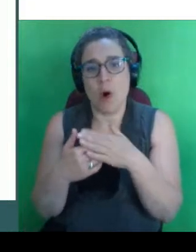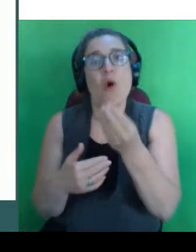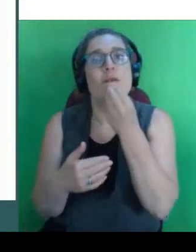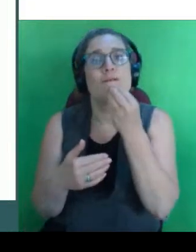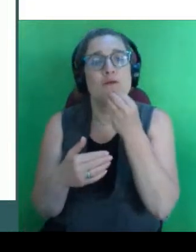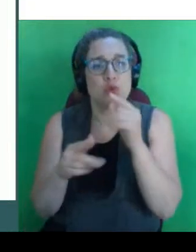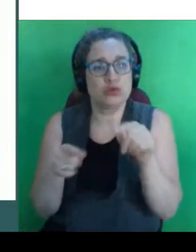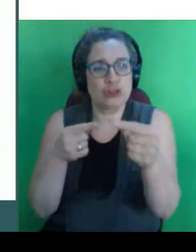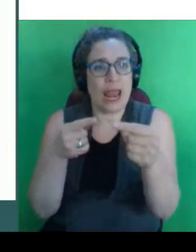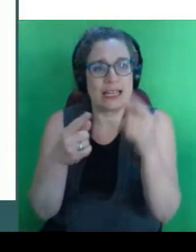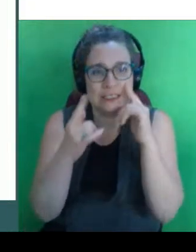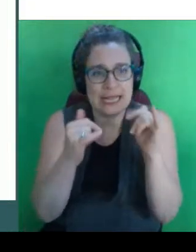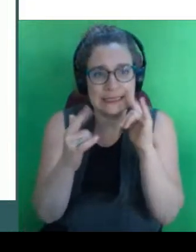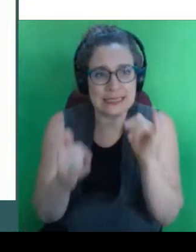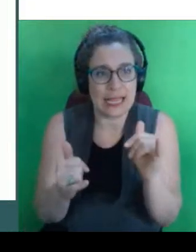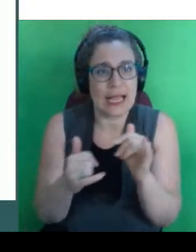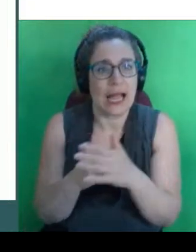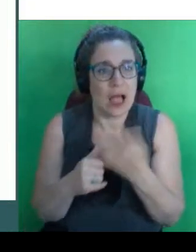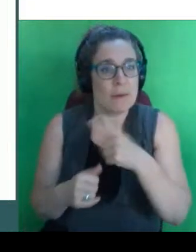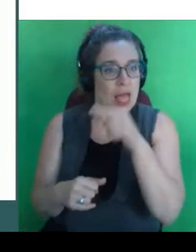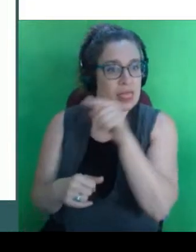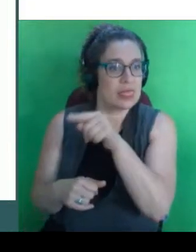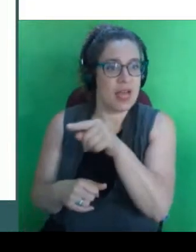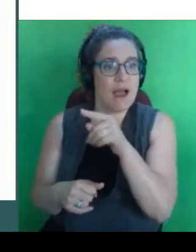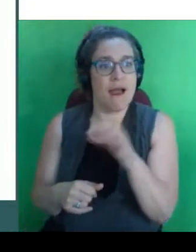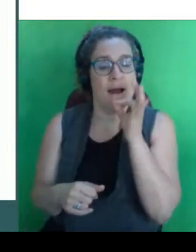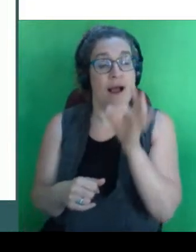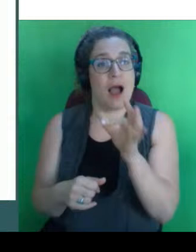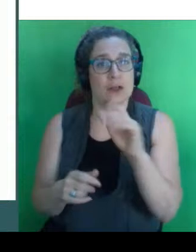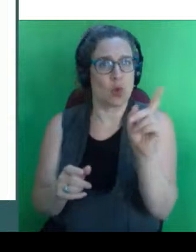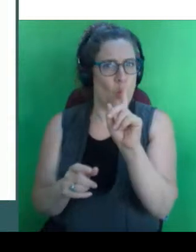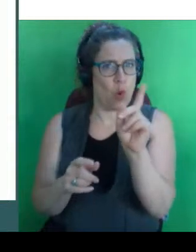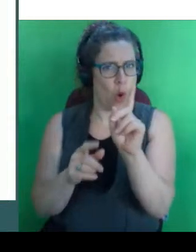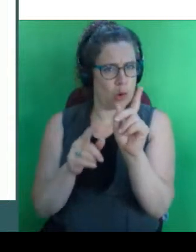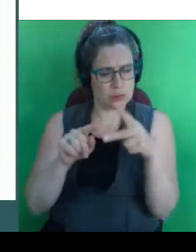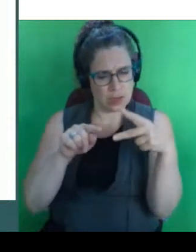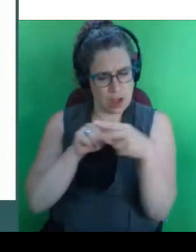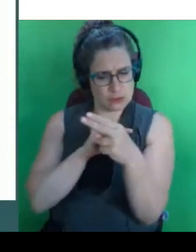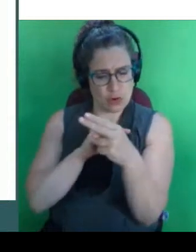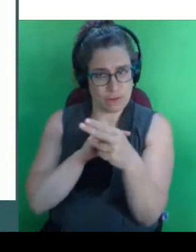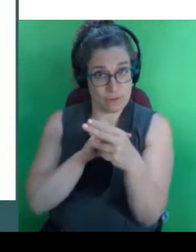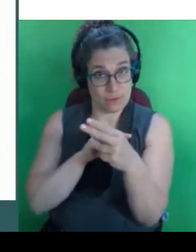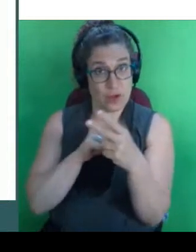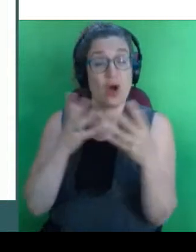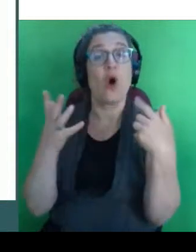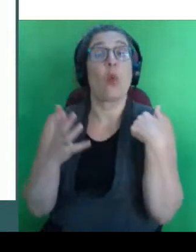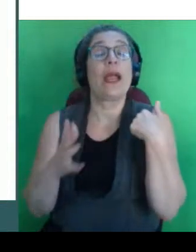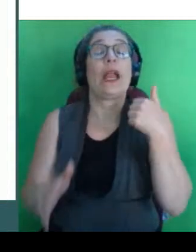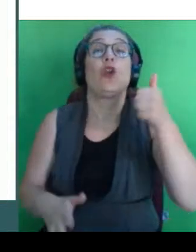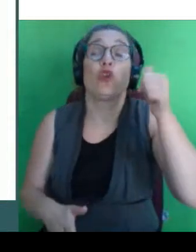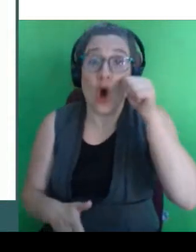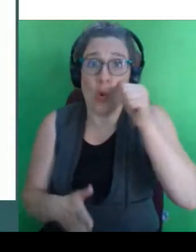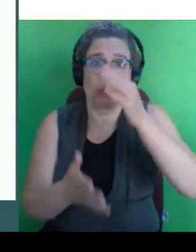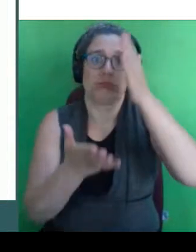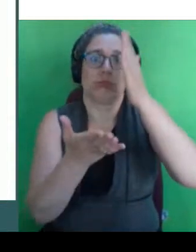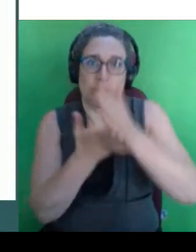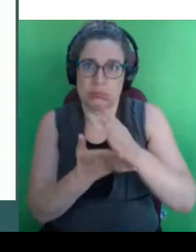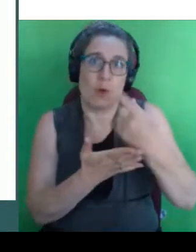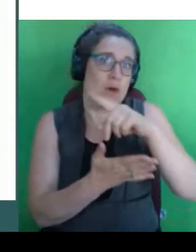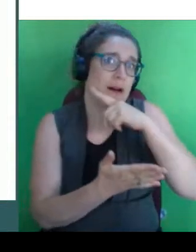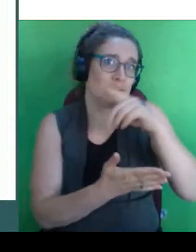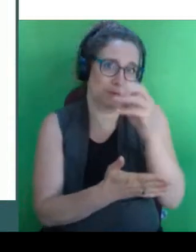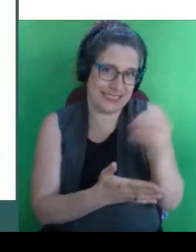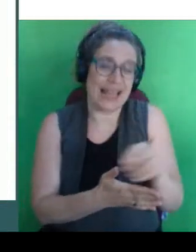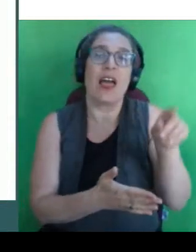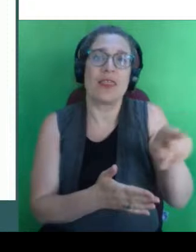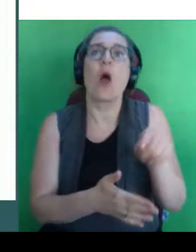question asked was, at what cutoff can we say they will 100% react to a food challenge and do not need